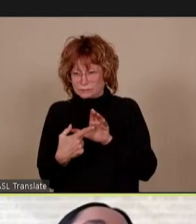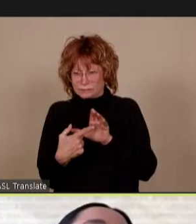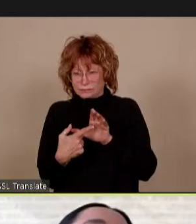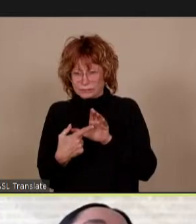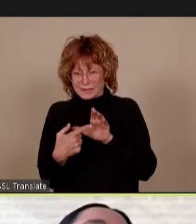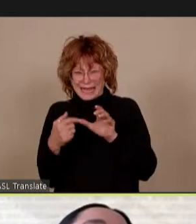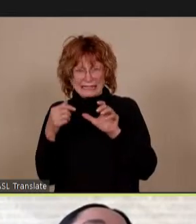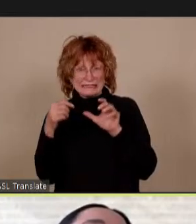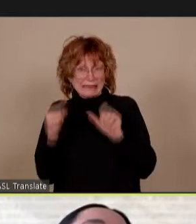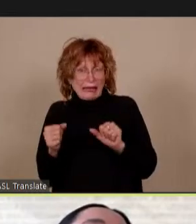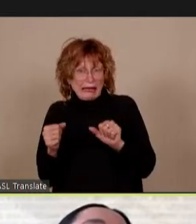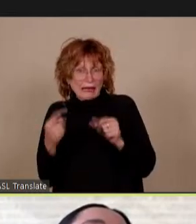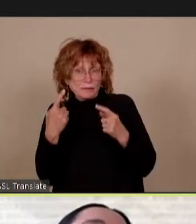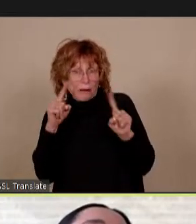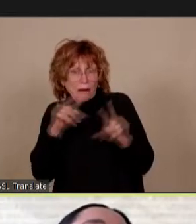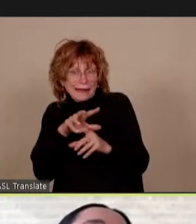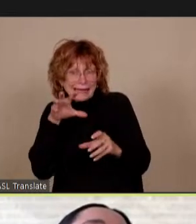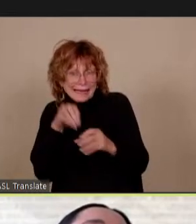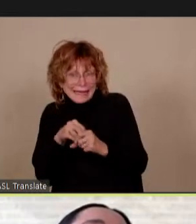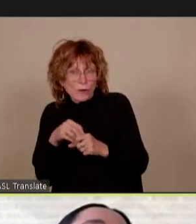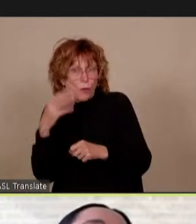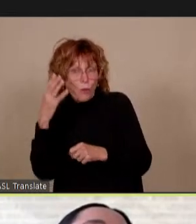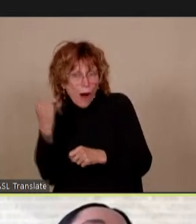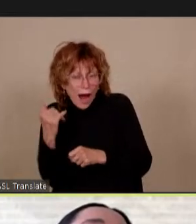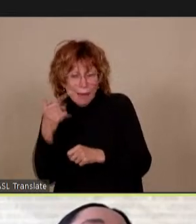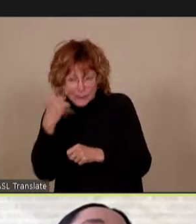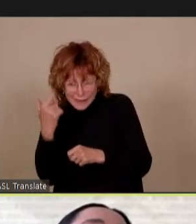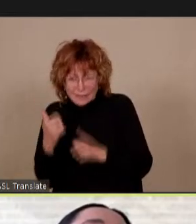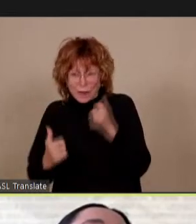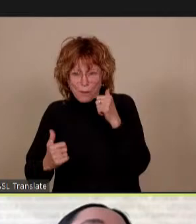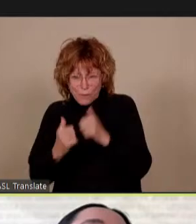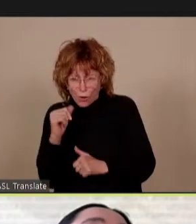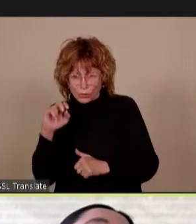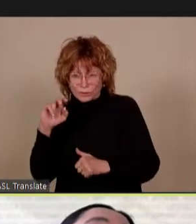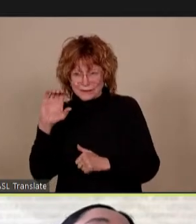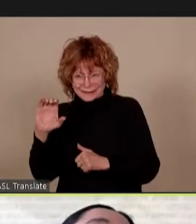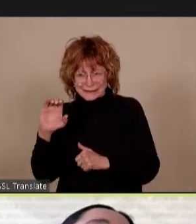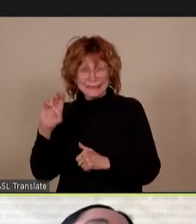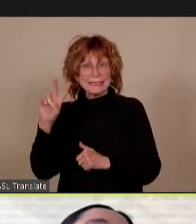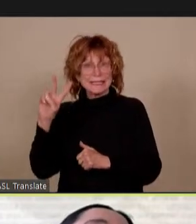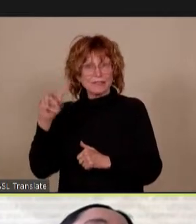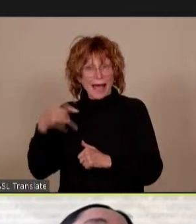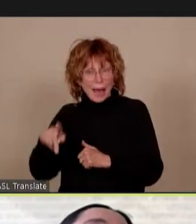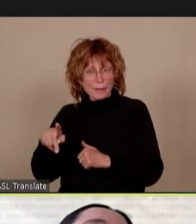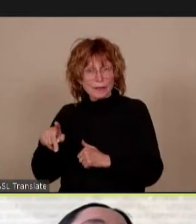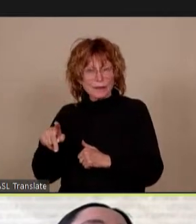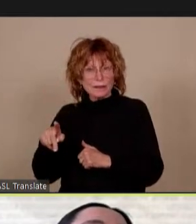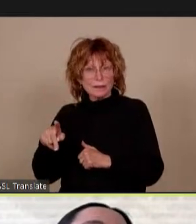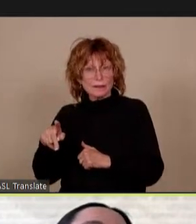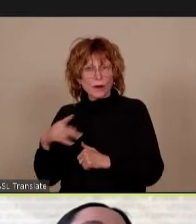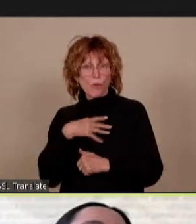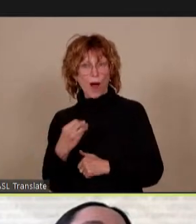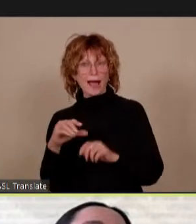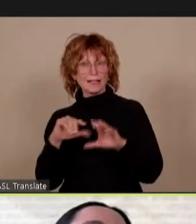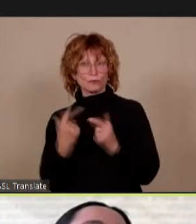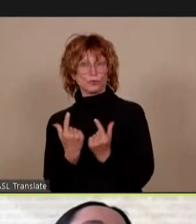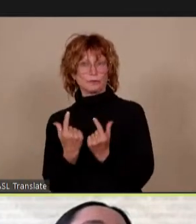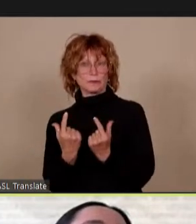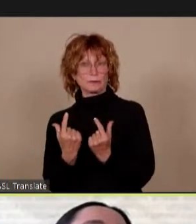achievable, because the majority of the CVAP is essentially the CVAP white group.